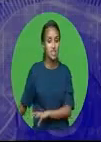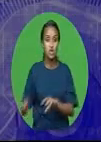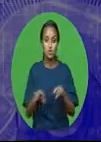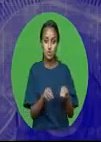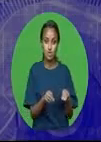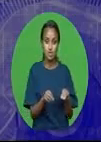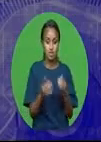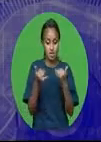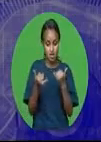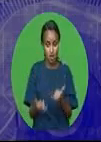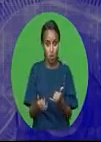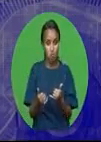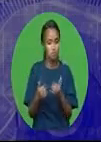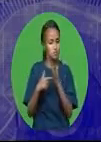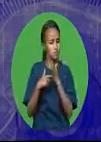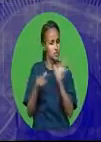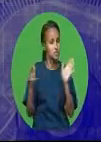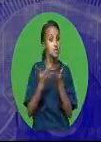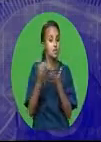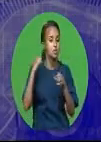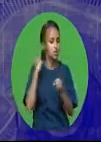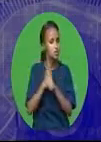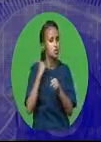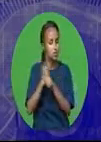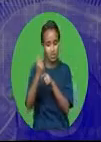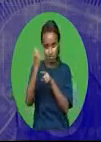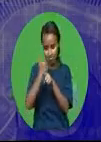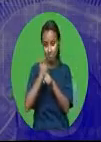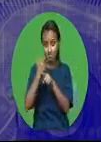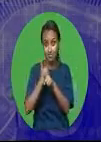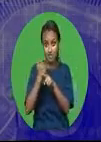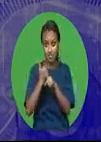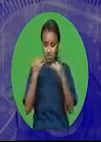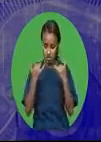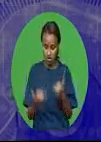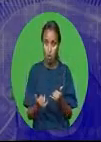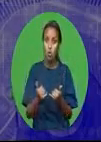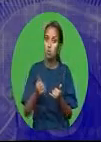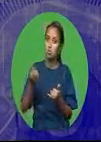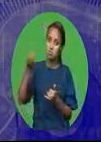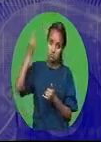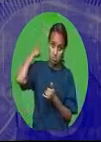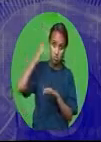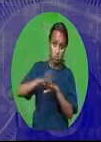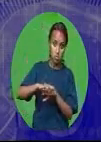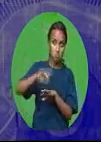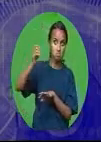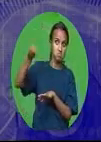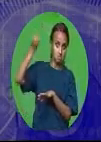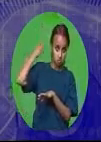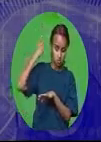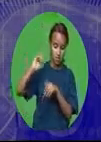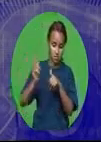Students, let's make things clear by doing some activities. A layout is given on the screen.